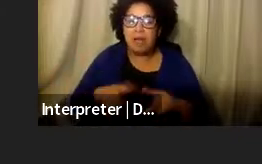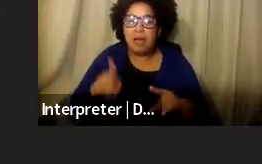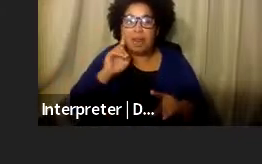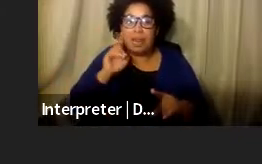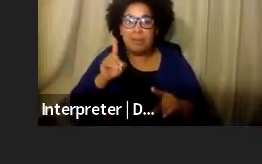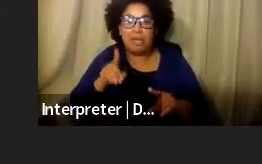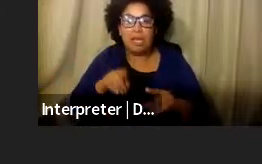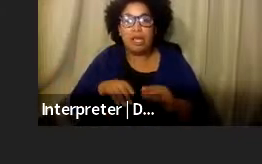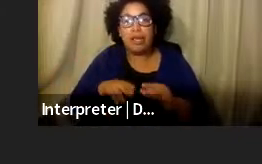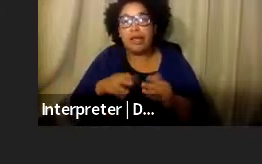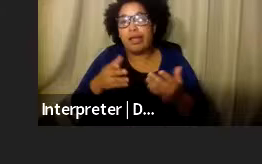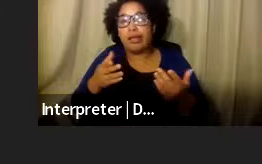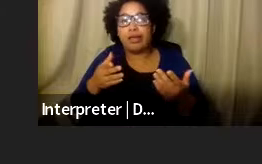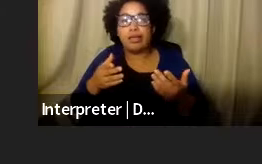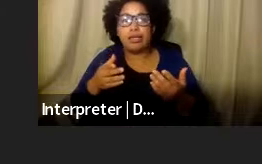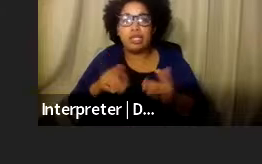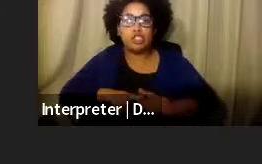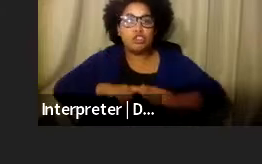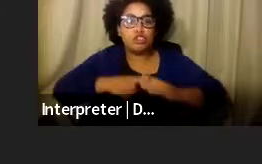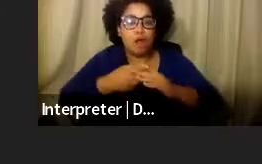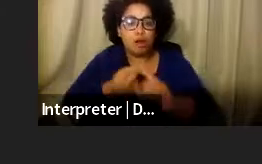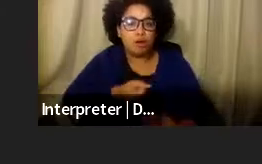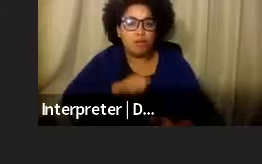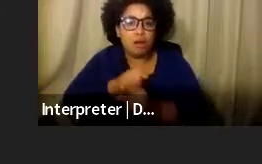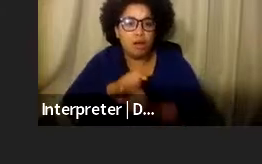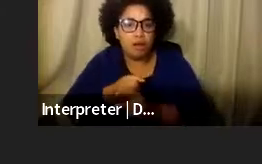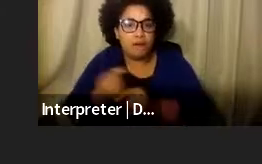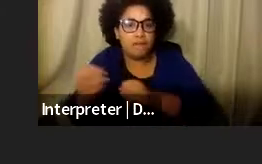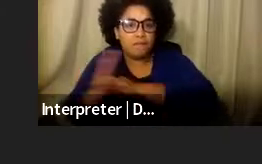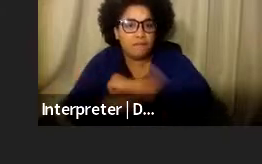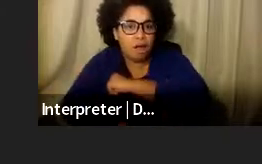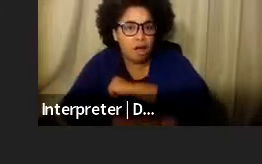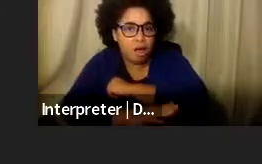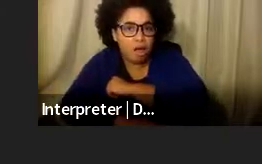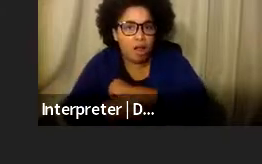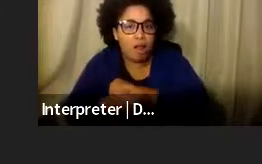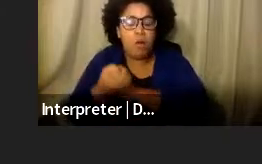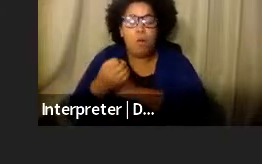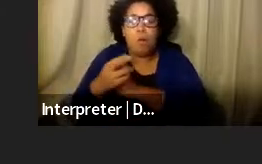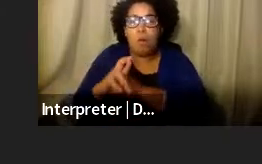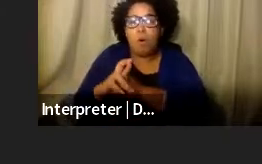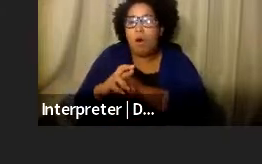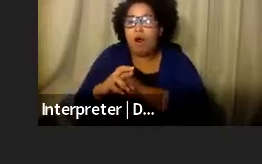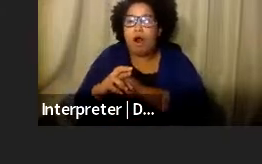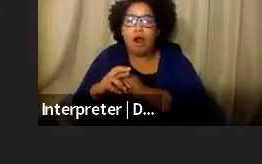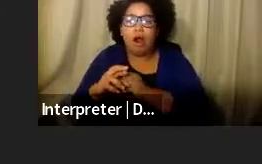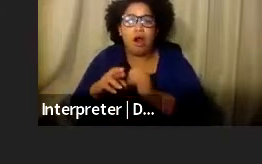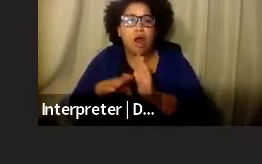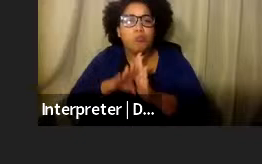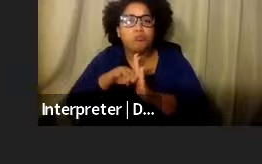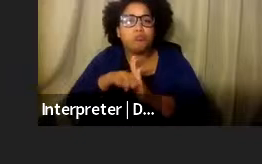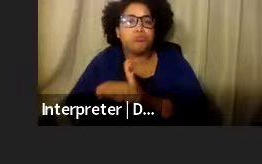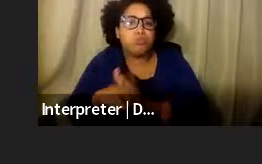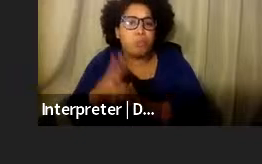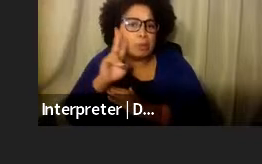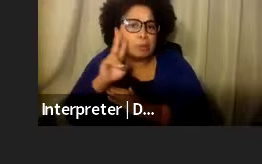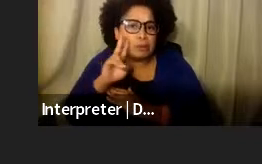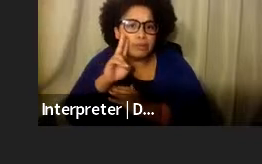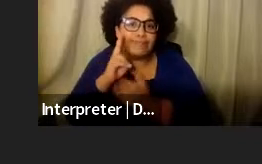bump in the road or really the start of the fall and winter wave that we have been anticipating. Next